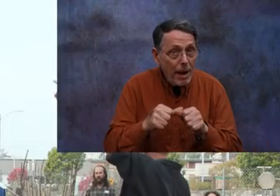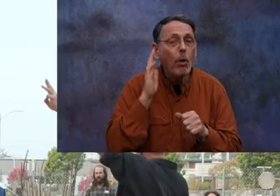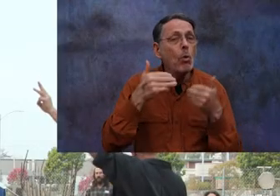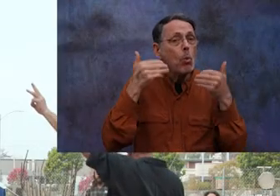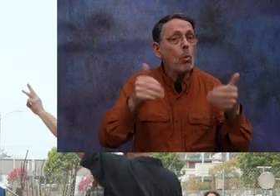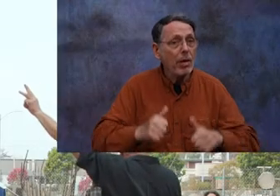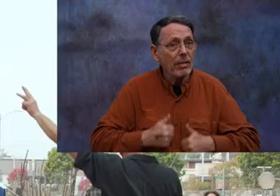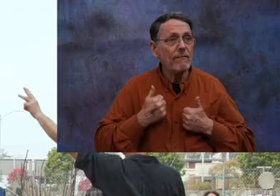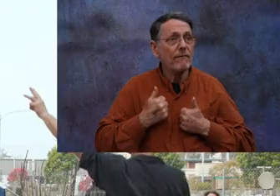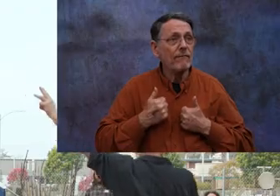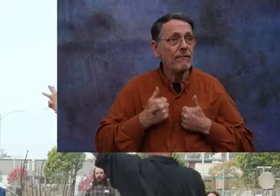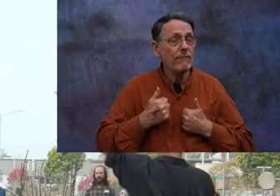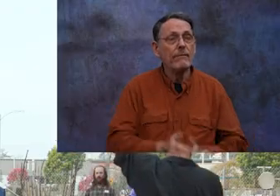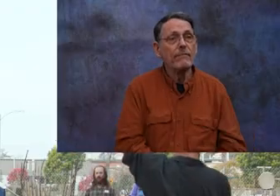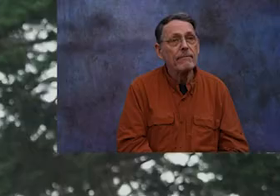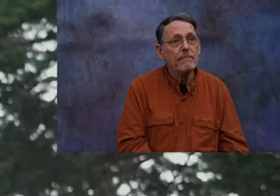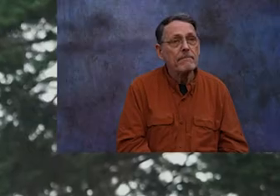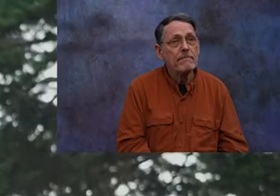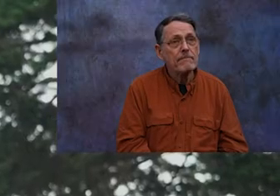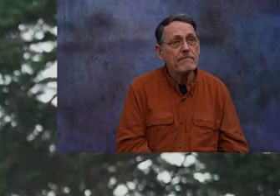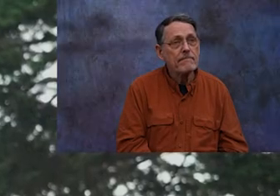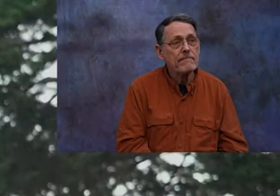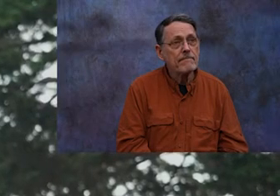What is remembered lives?